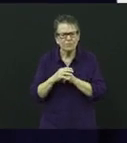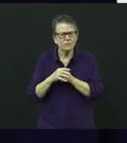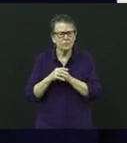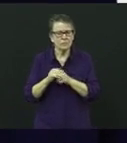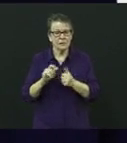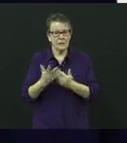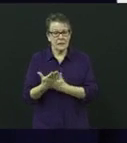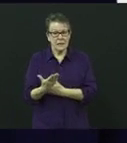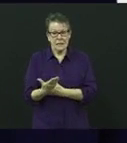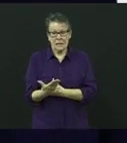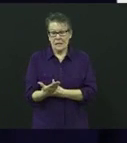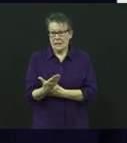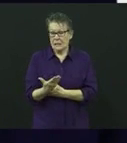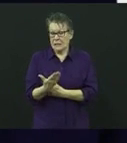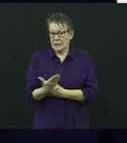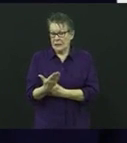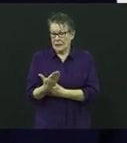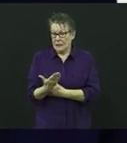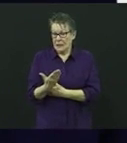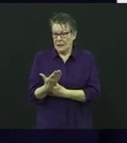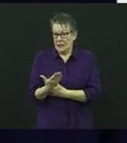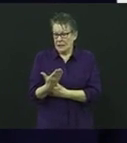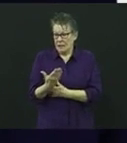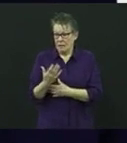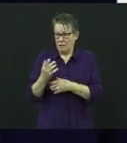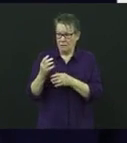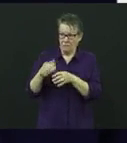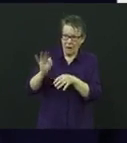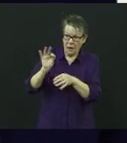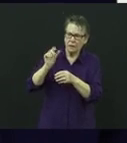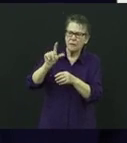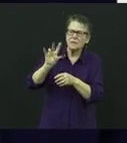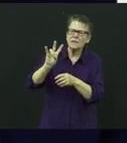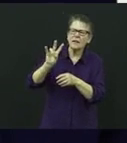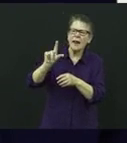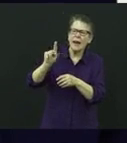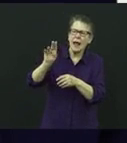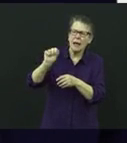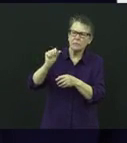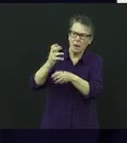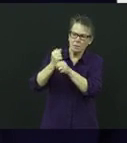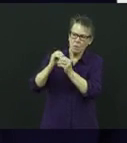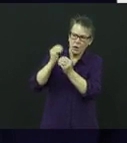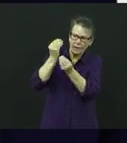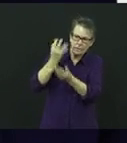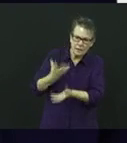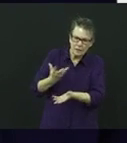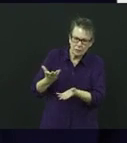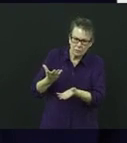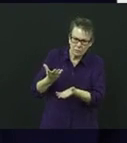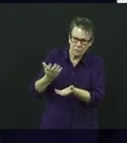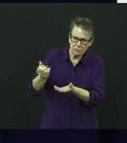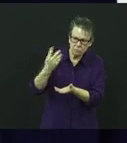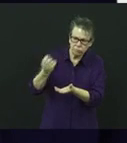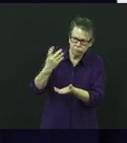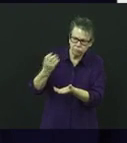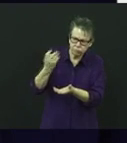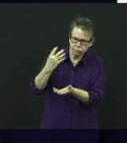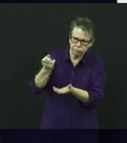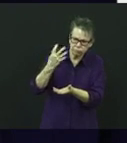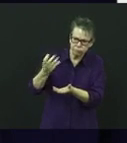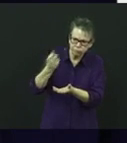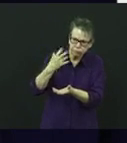laboratories that are sending us COVID-19 results, there were more than 12,000 tests performed